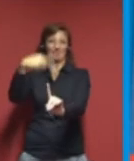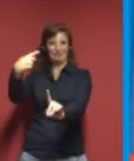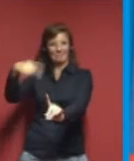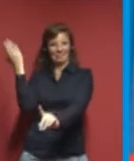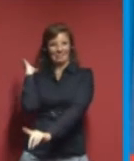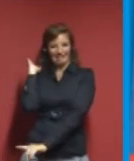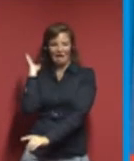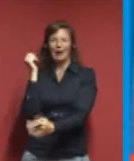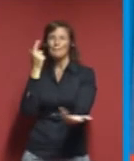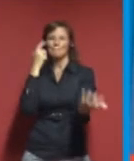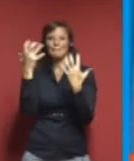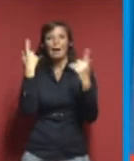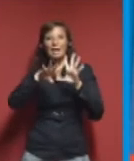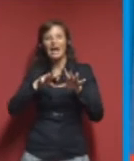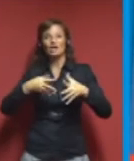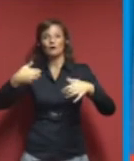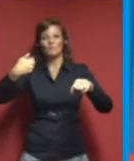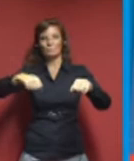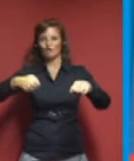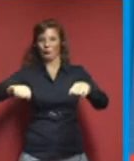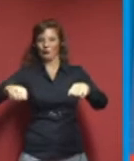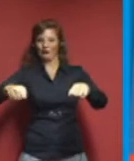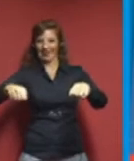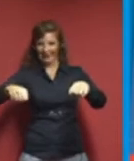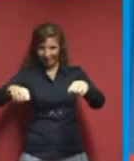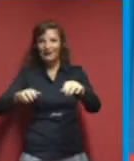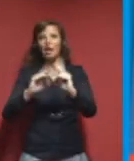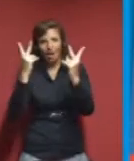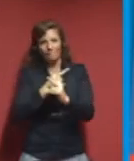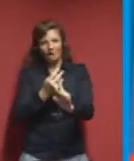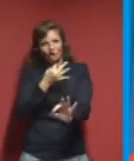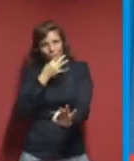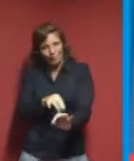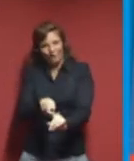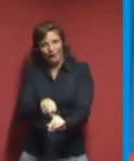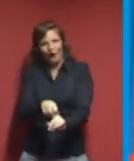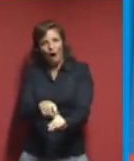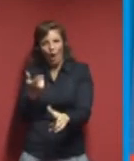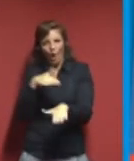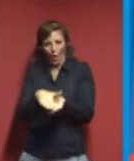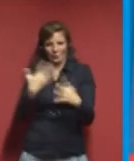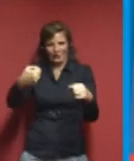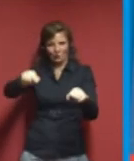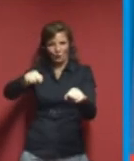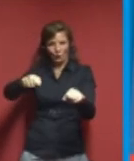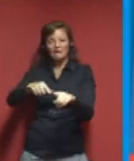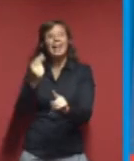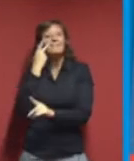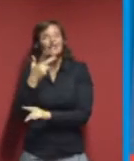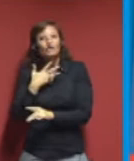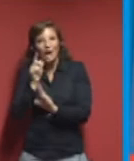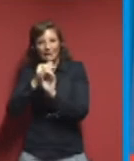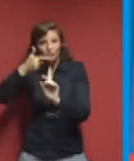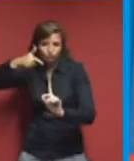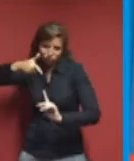you can make from a 36-volt battery-powered drill driving the scooter. And we had one of these things around at the Make office,